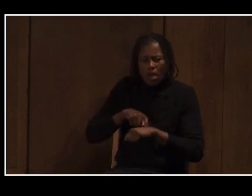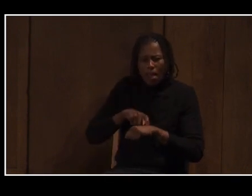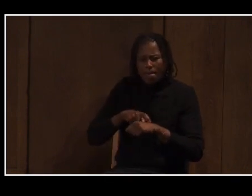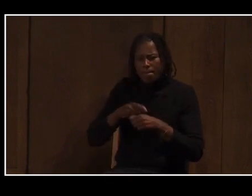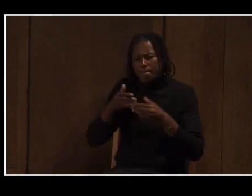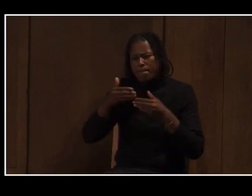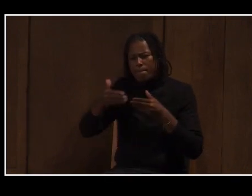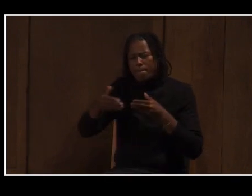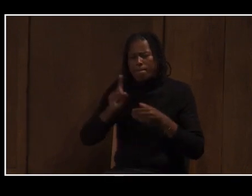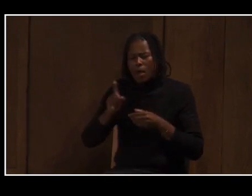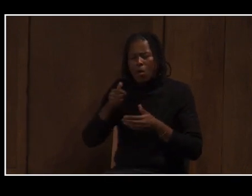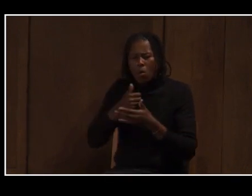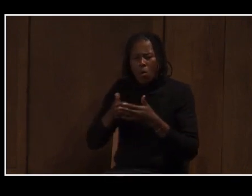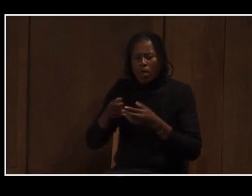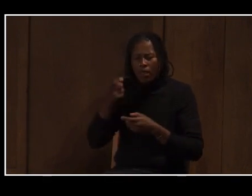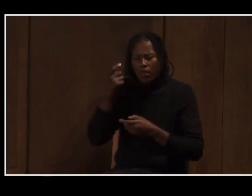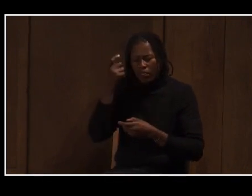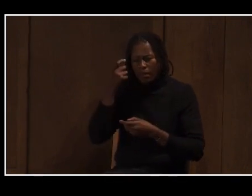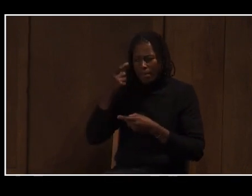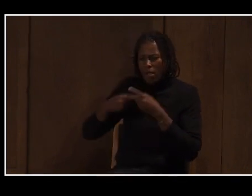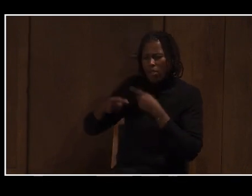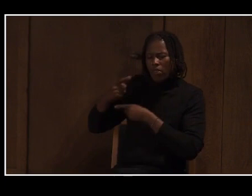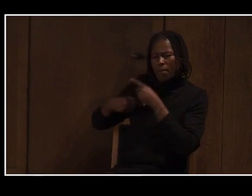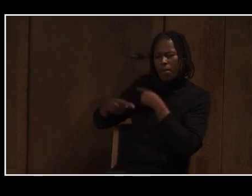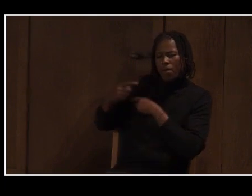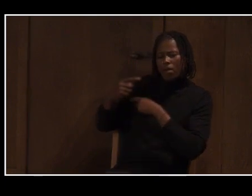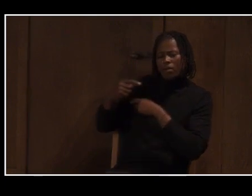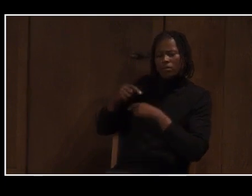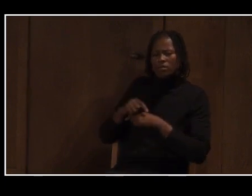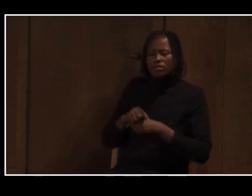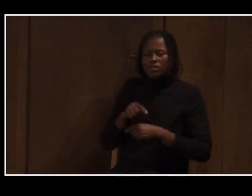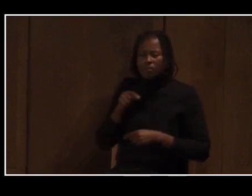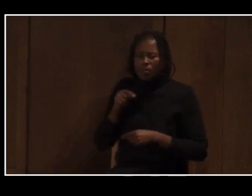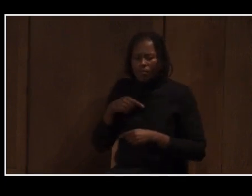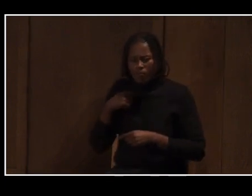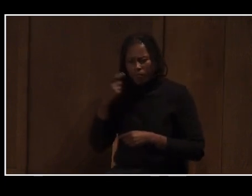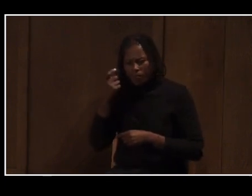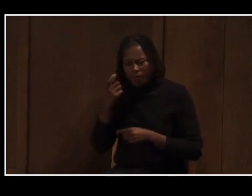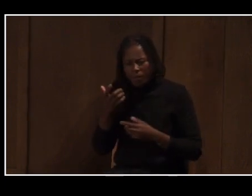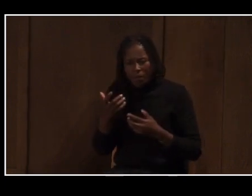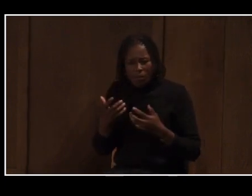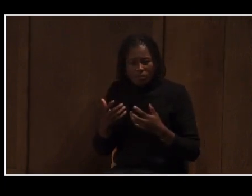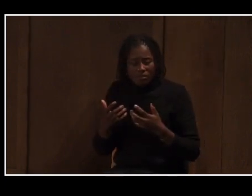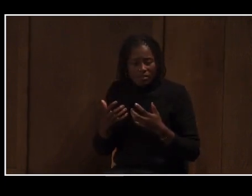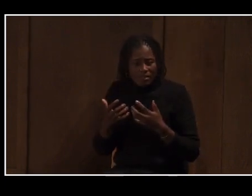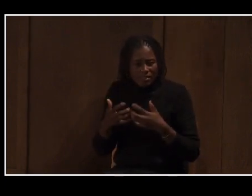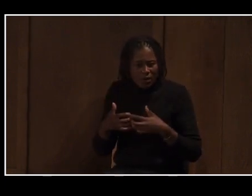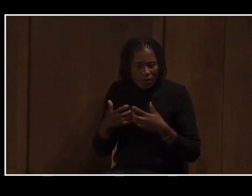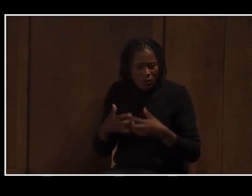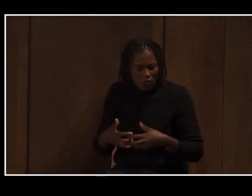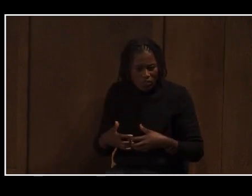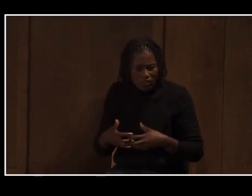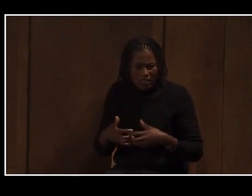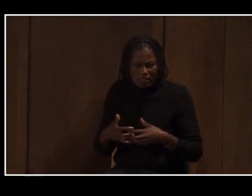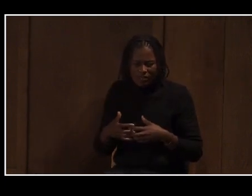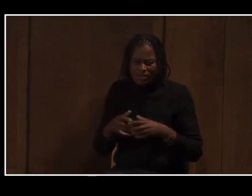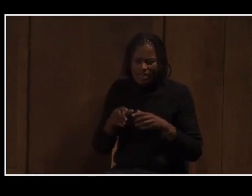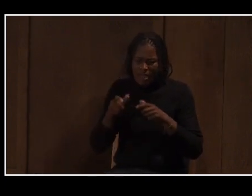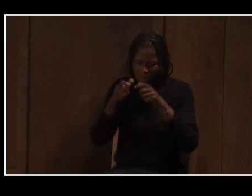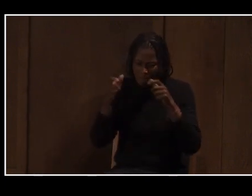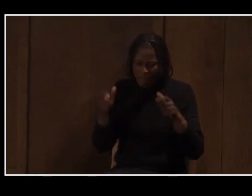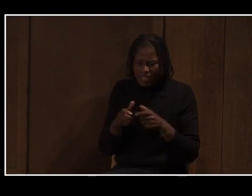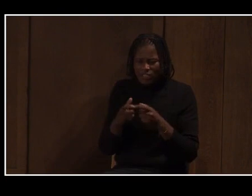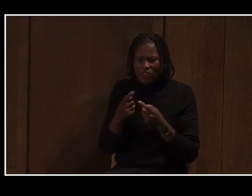own version, called it a live archive, to refer to how technology works to both canonize and revive packets of data into